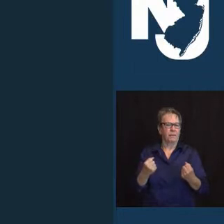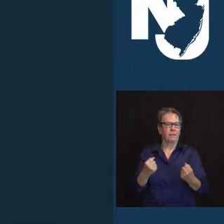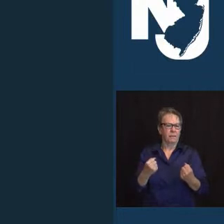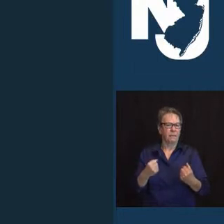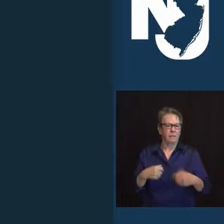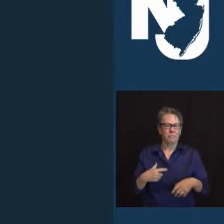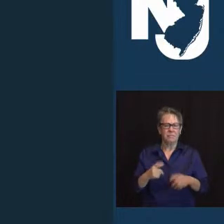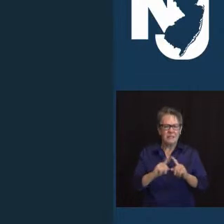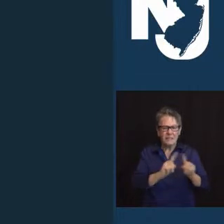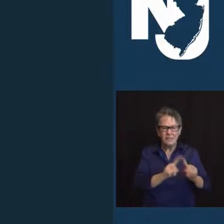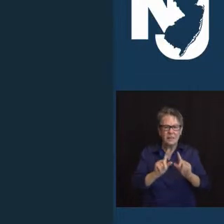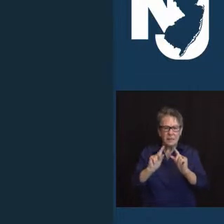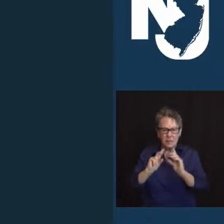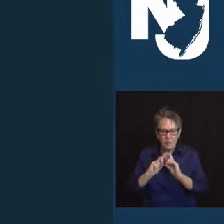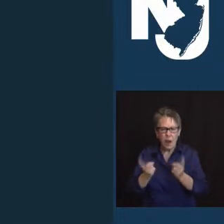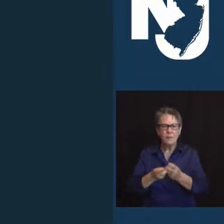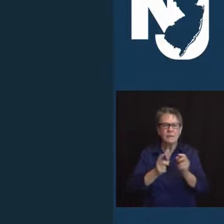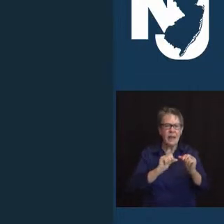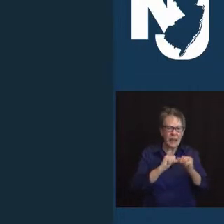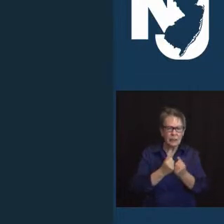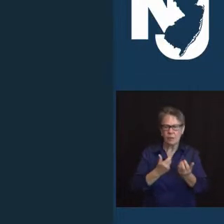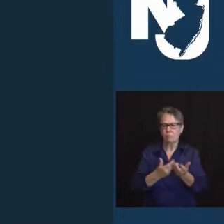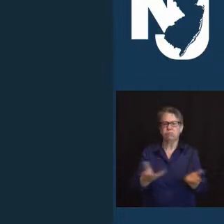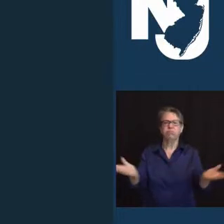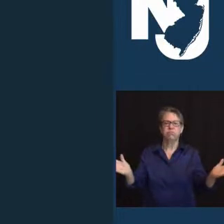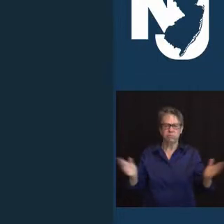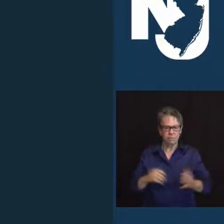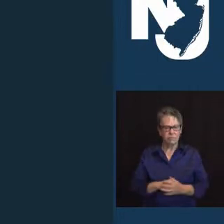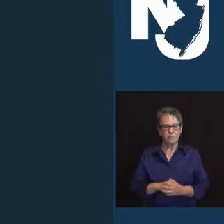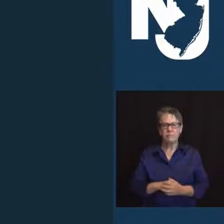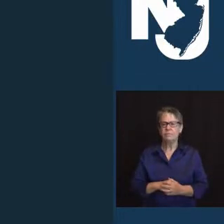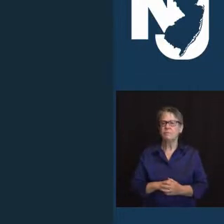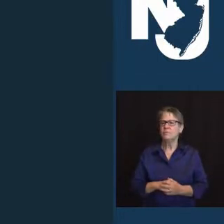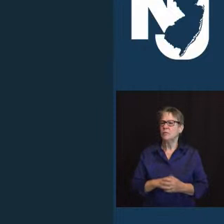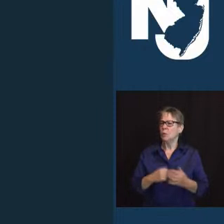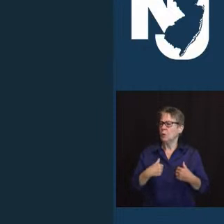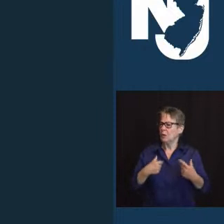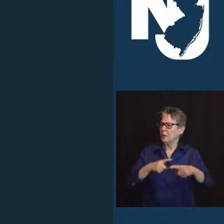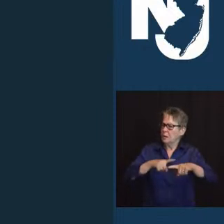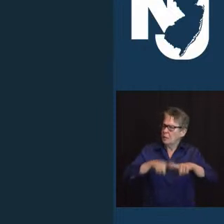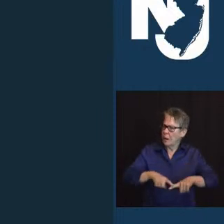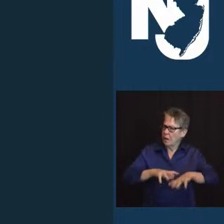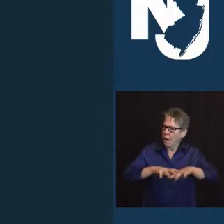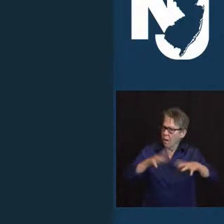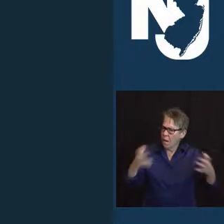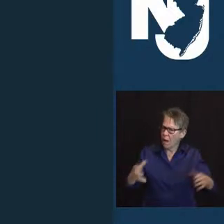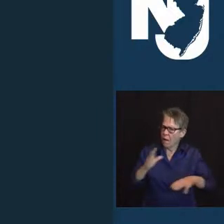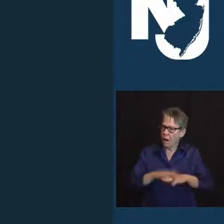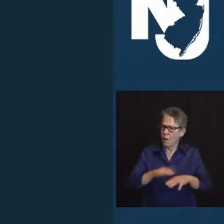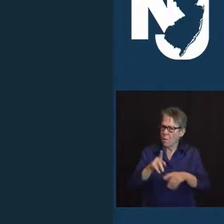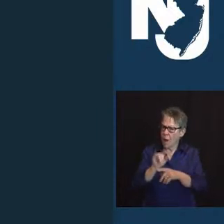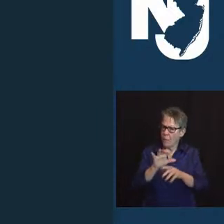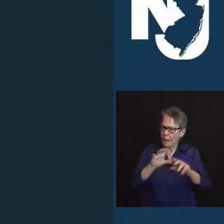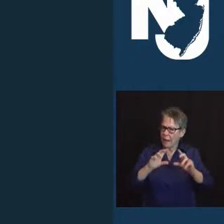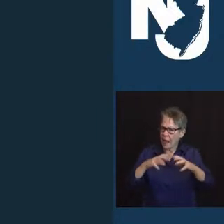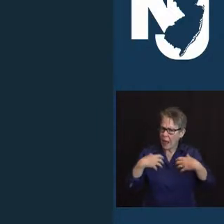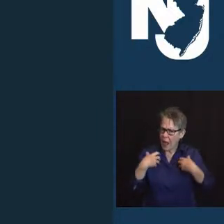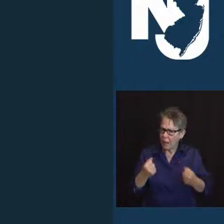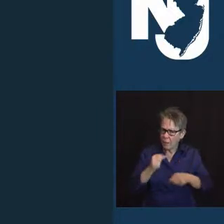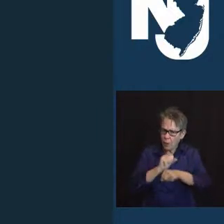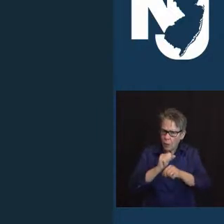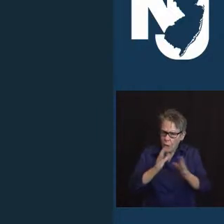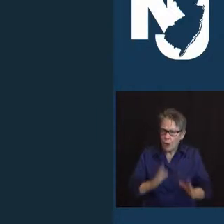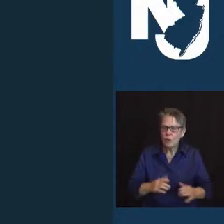system. Their efforts have never been so needed or appreciated, and that includes our state health colleagues, two of whom are to my